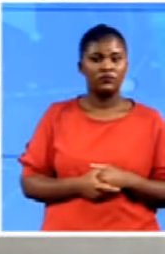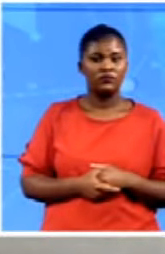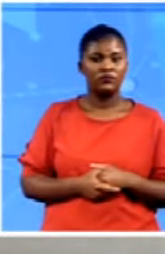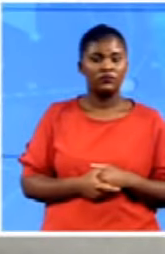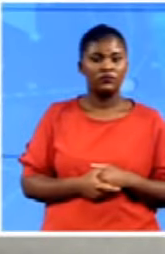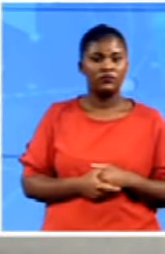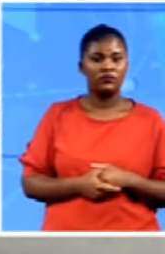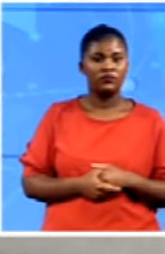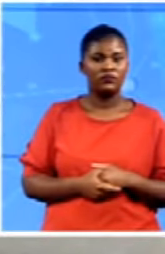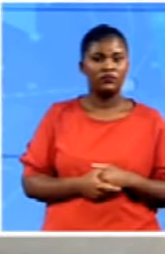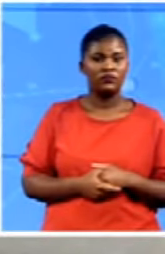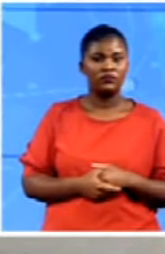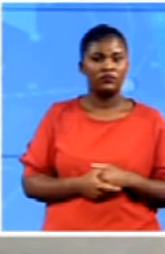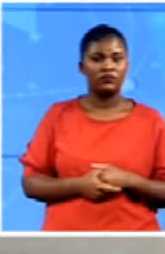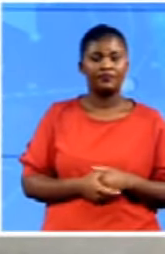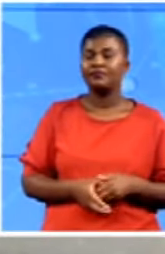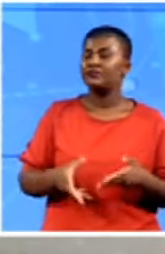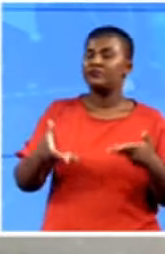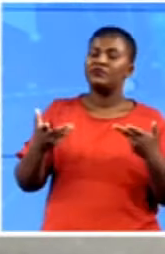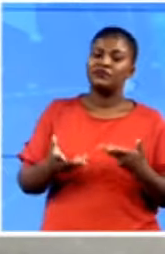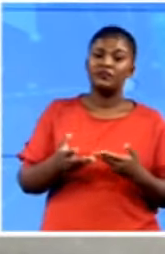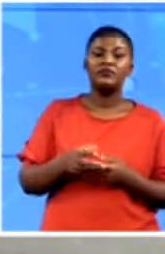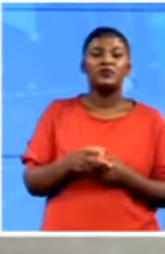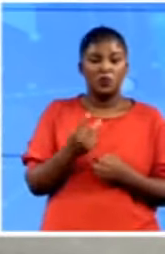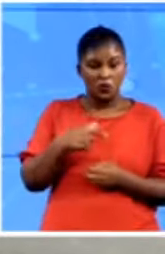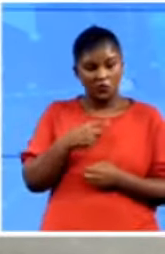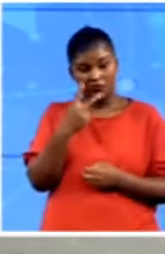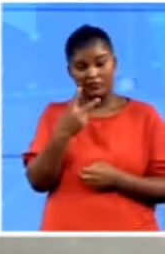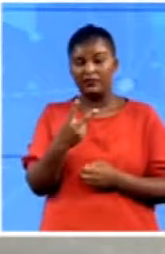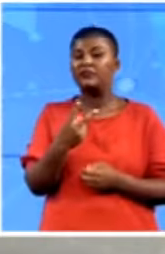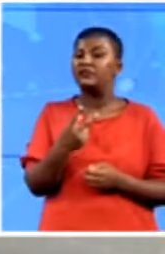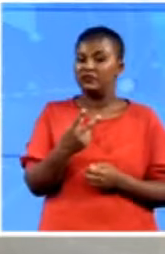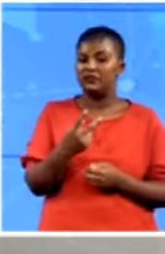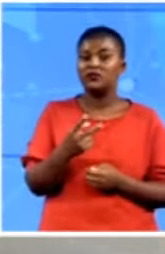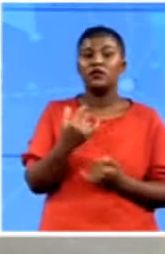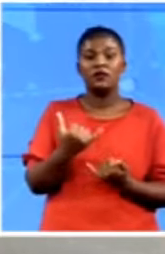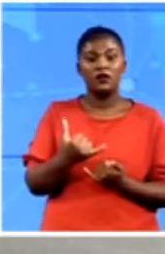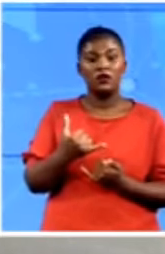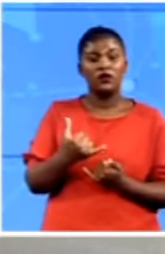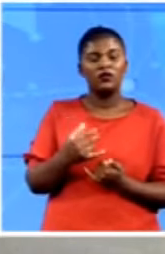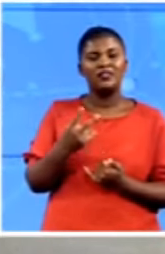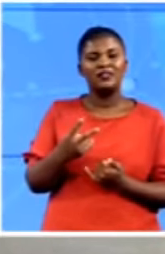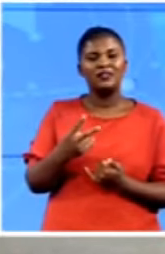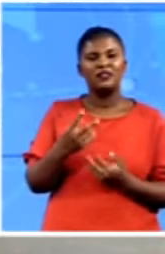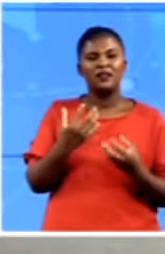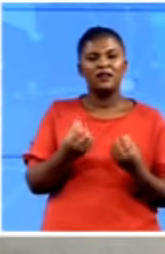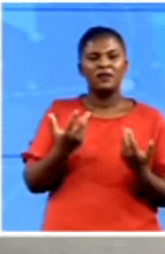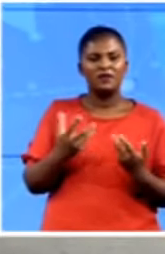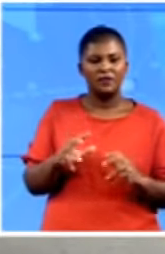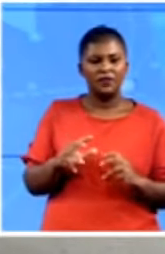Well, it certainly looks so, Desiree, given the fact that there seemed to have been a directive, of course,